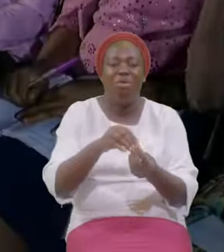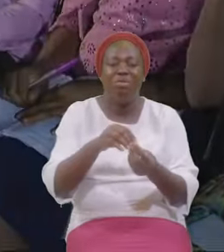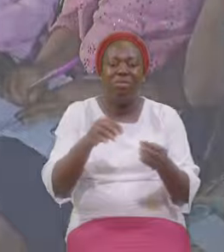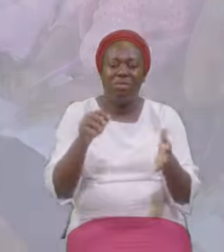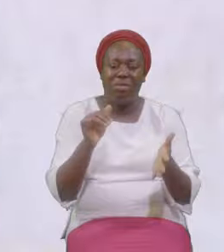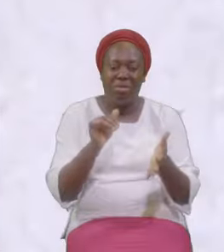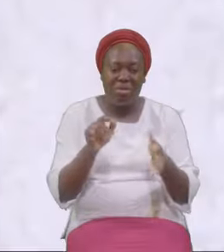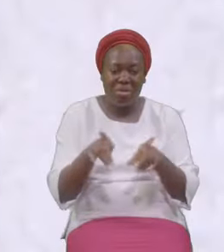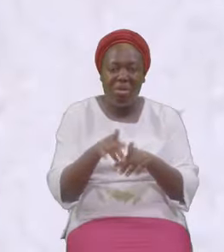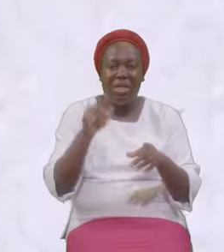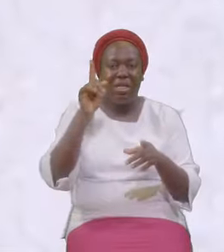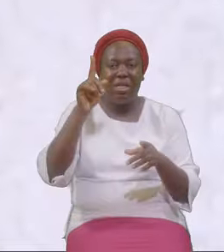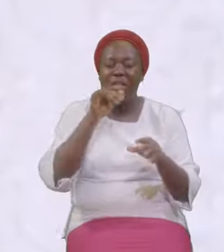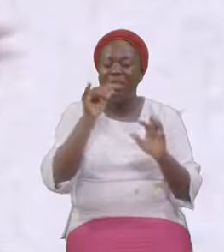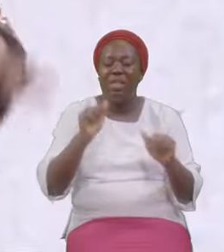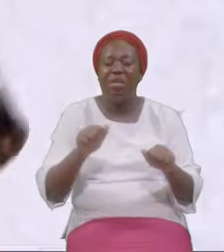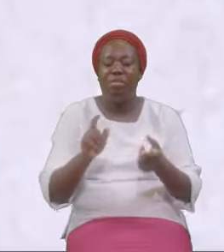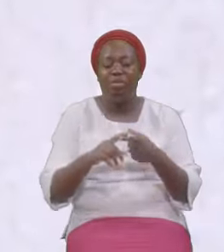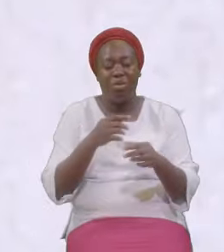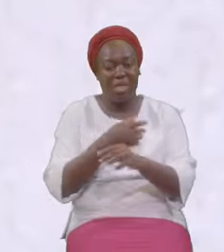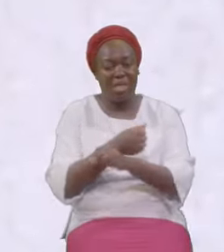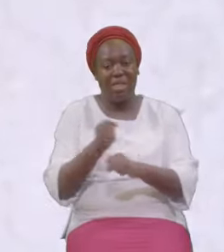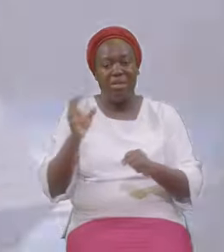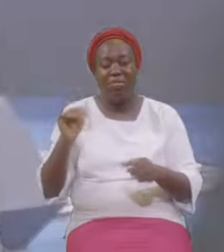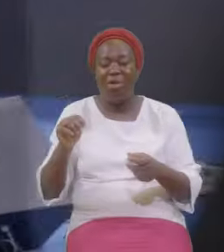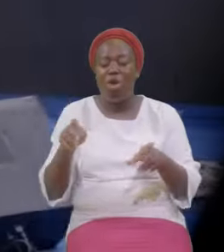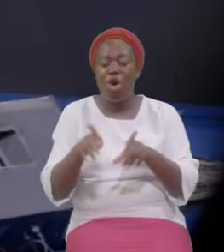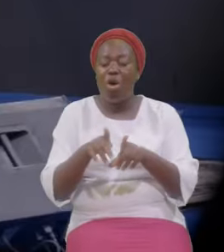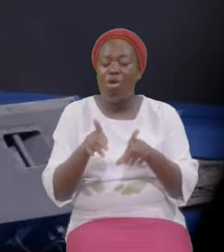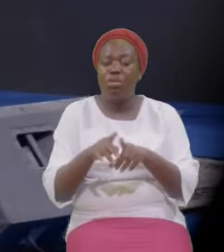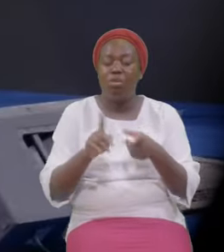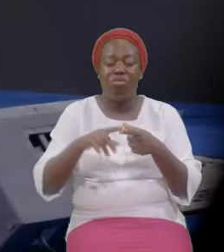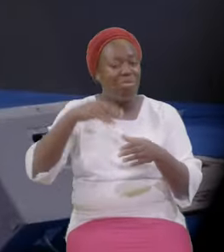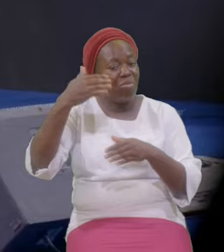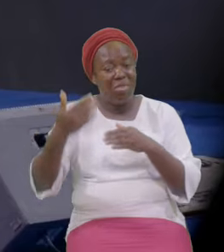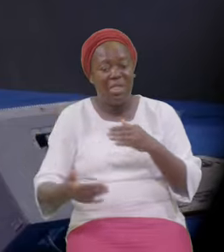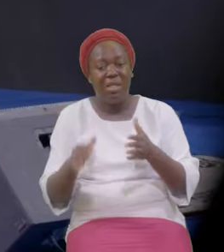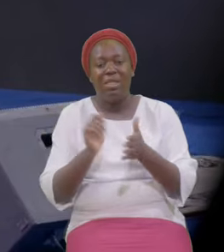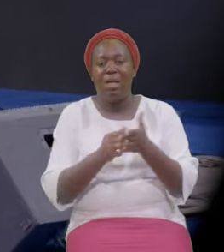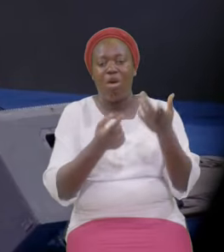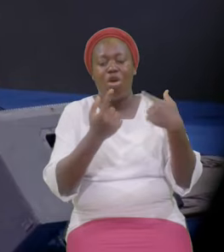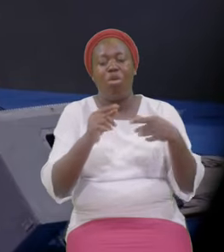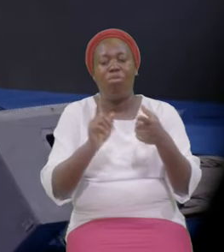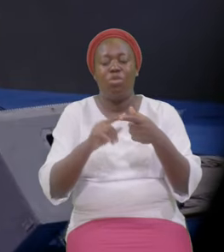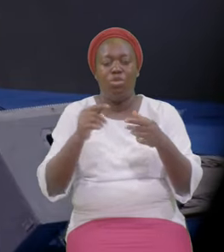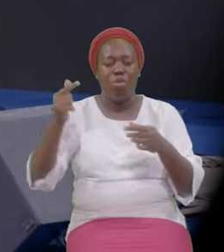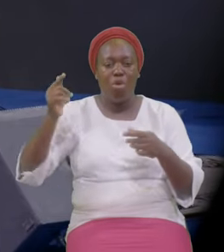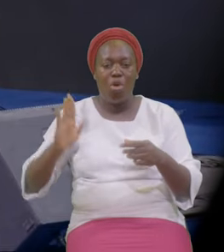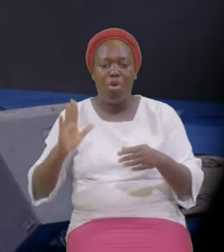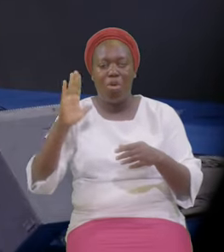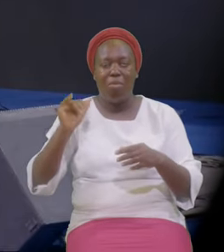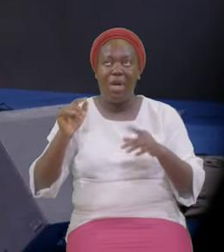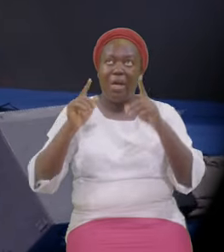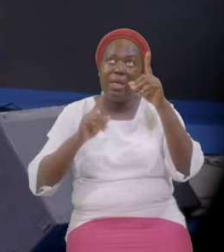able to save them also to the uttermost that come to God by him. That's it.